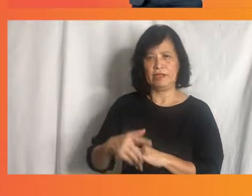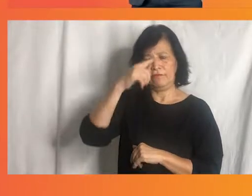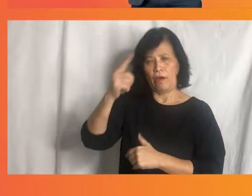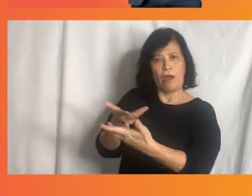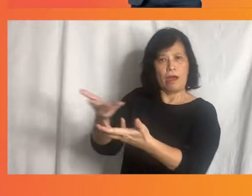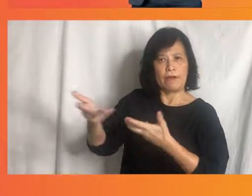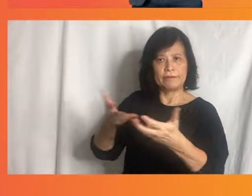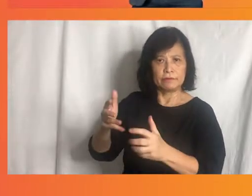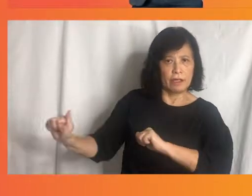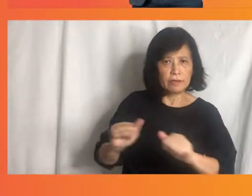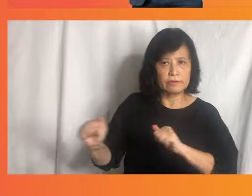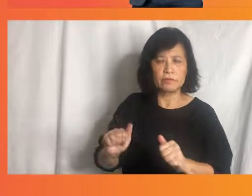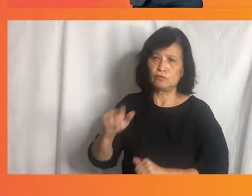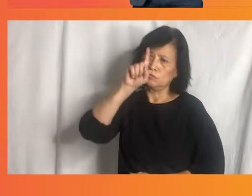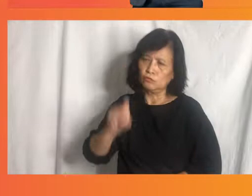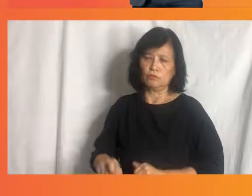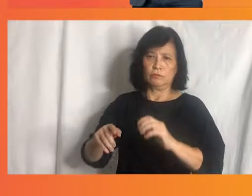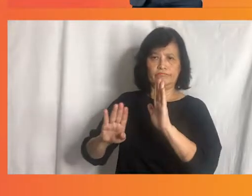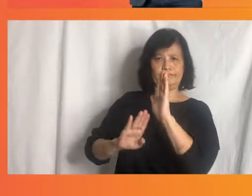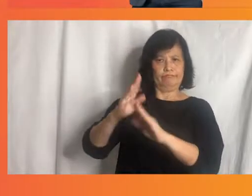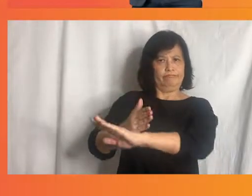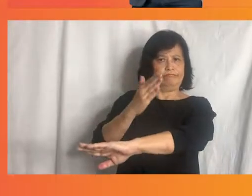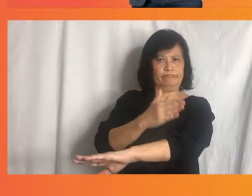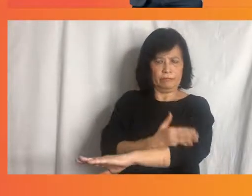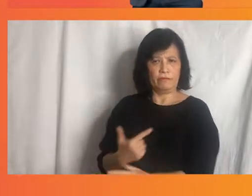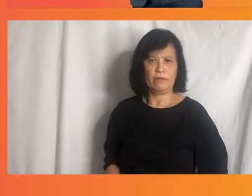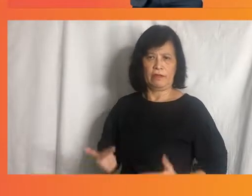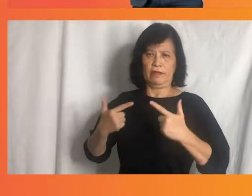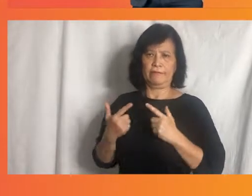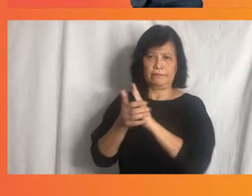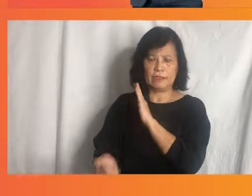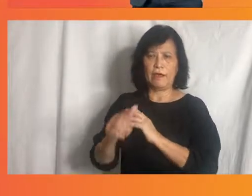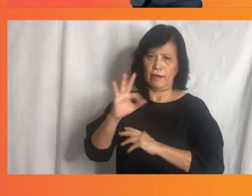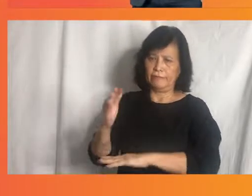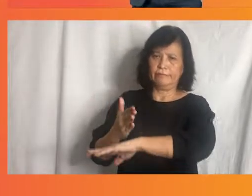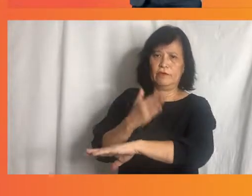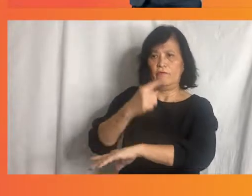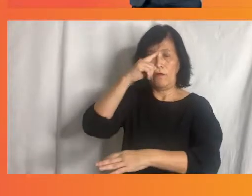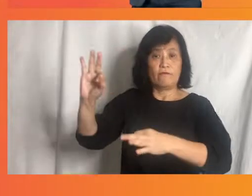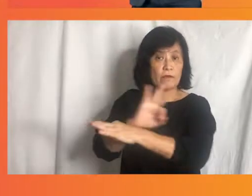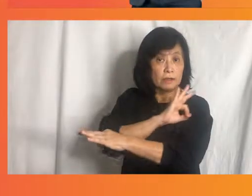Engagement in activities supports the development of life skills and can lead to improvements in functioning and independence.